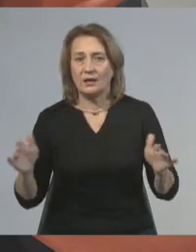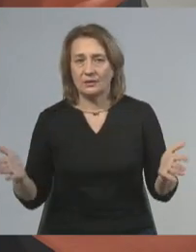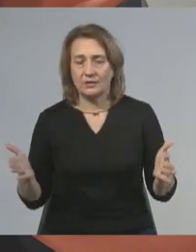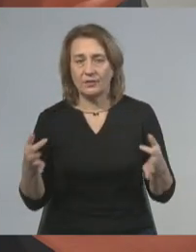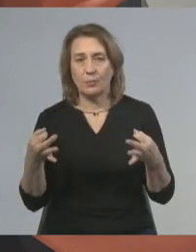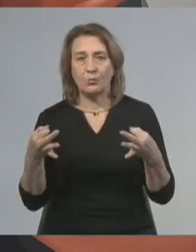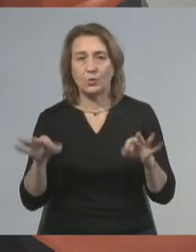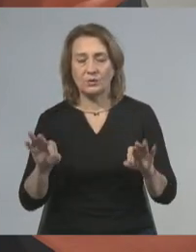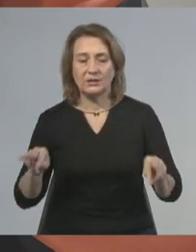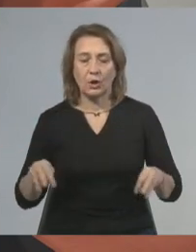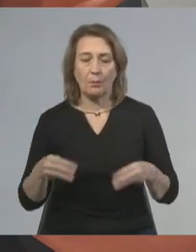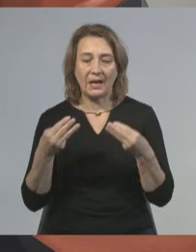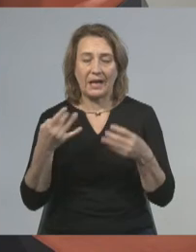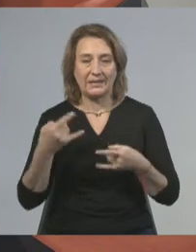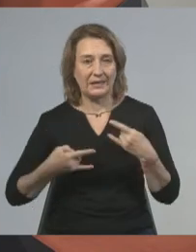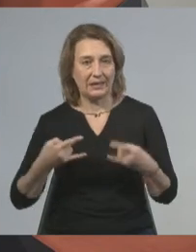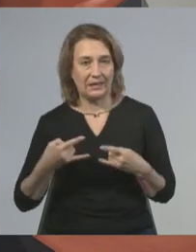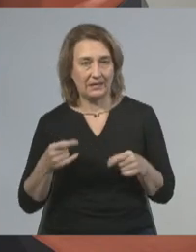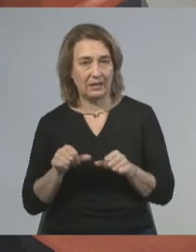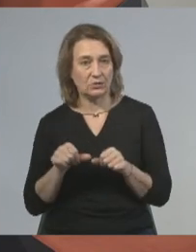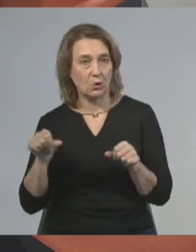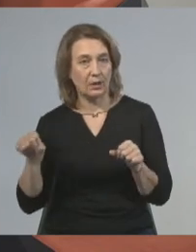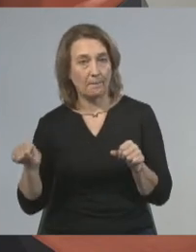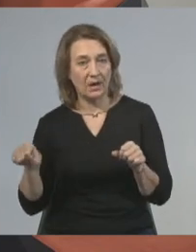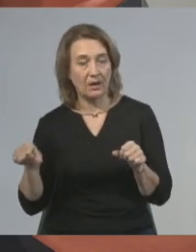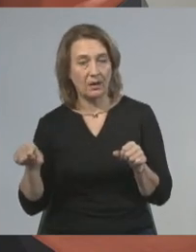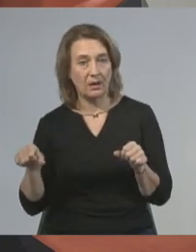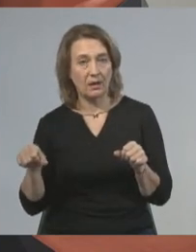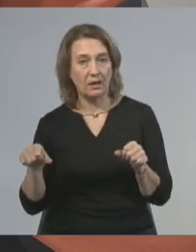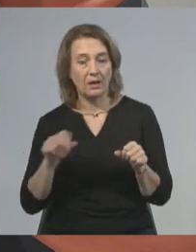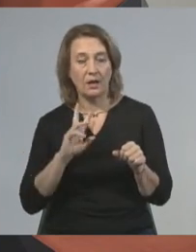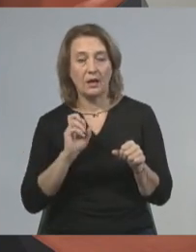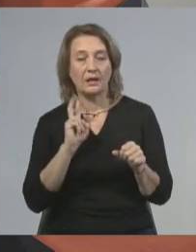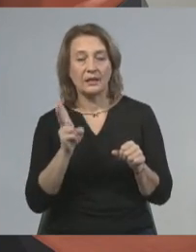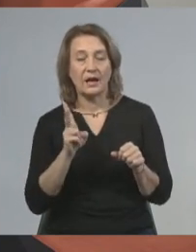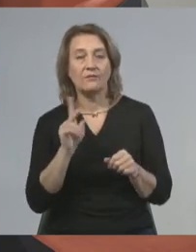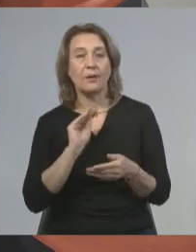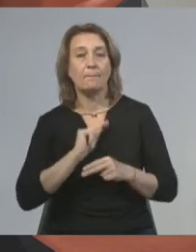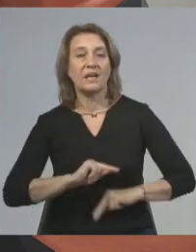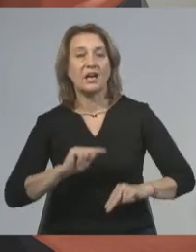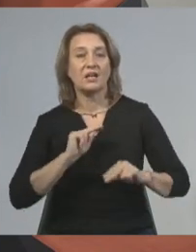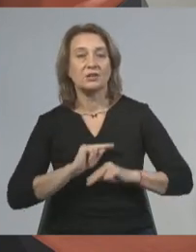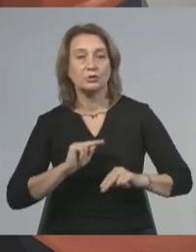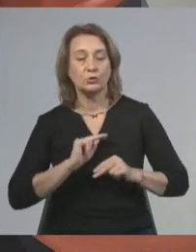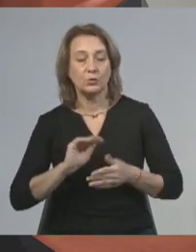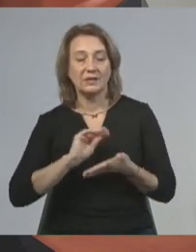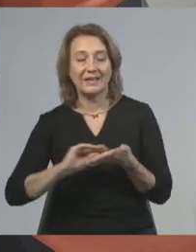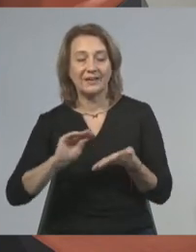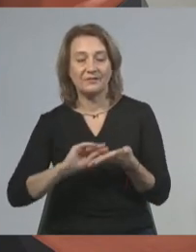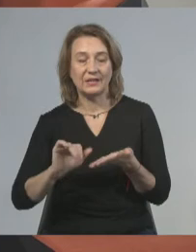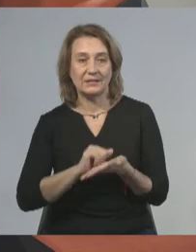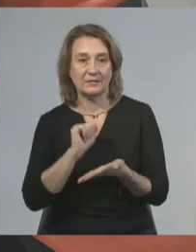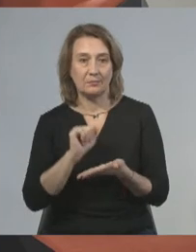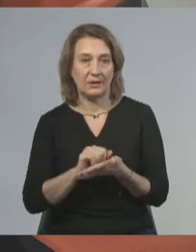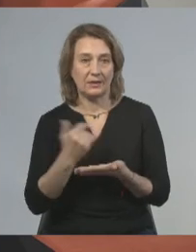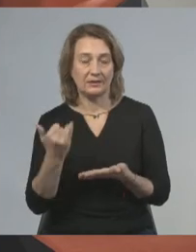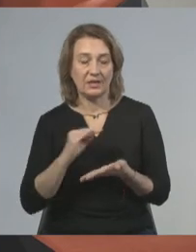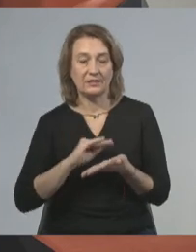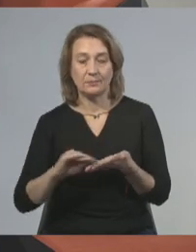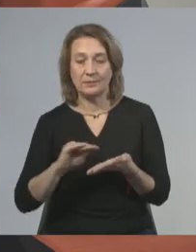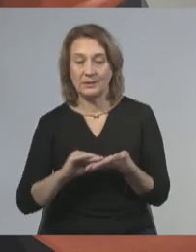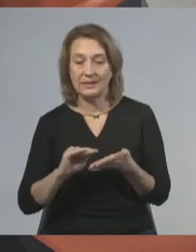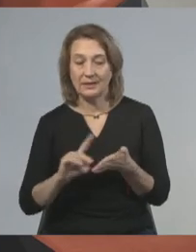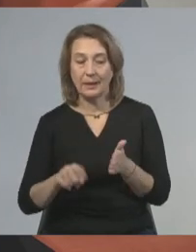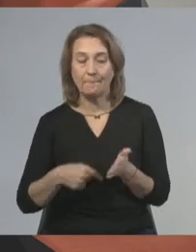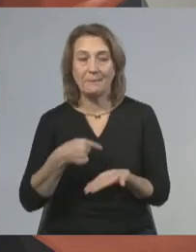content in the media sphere so in your in your personal experience how do you